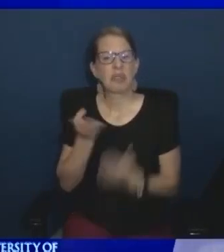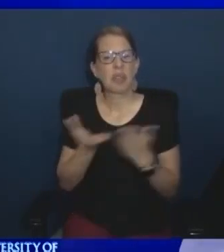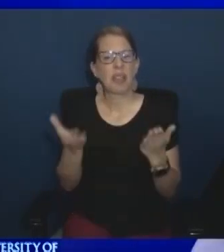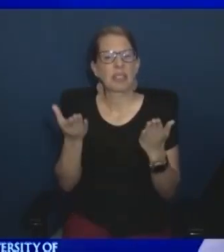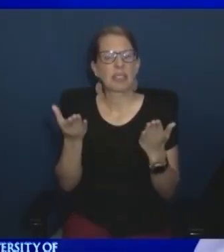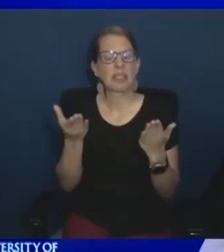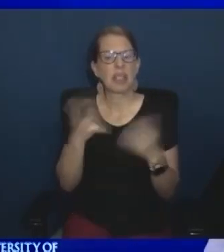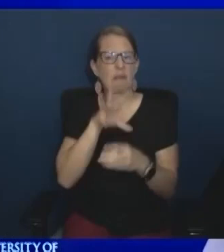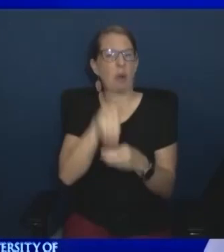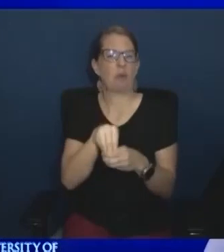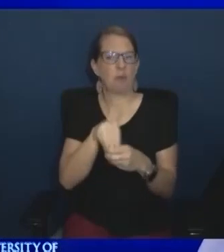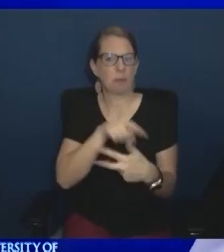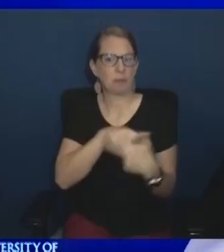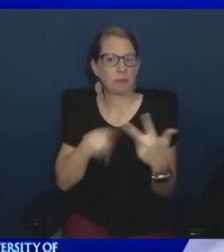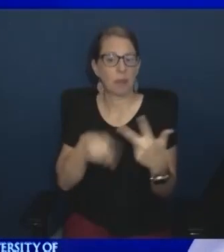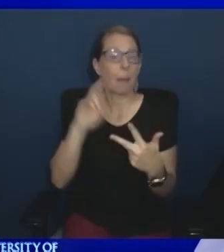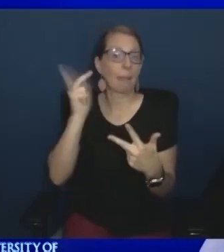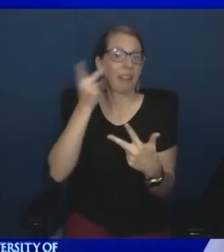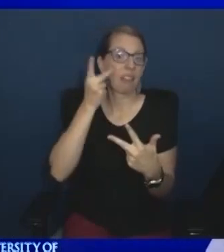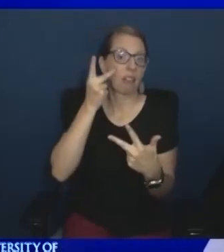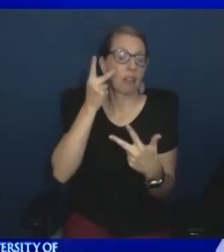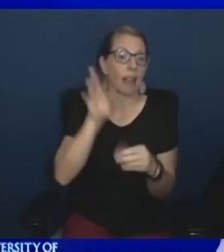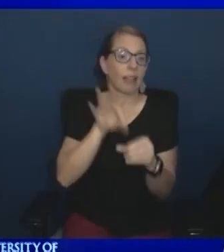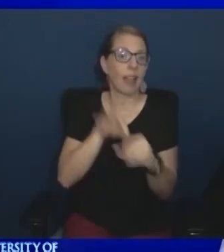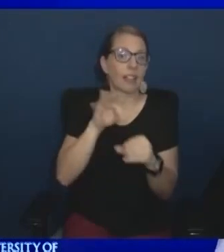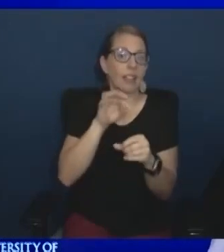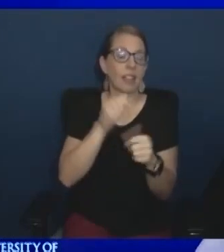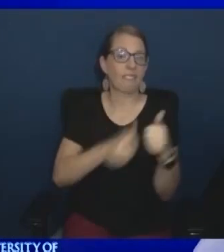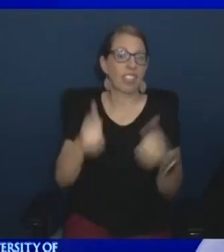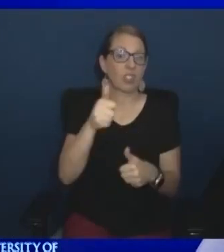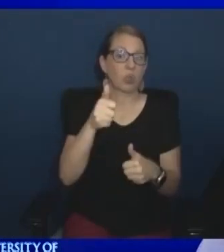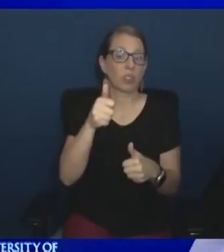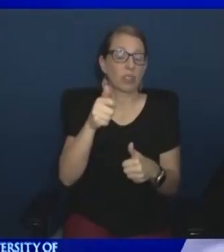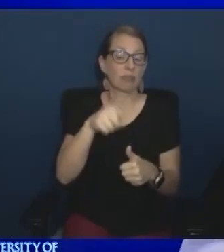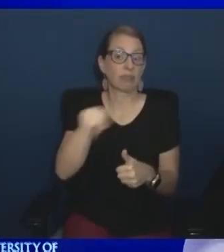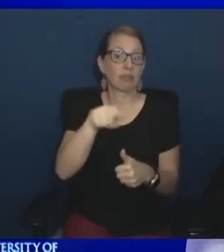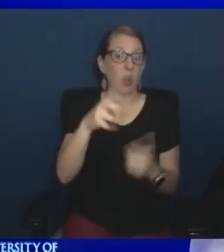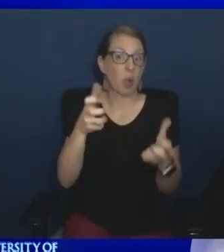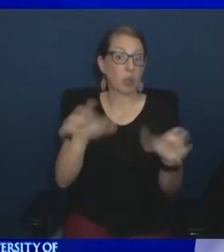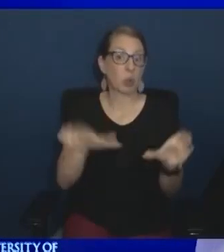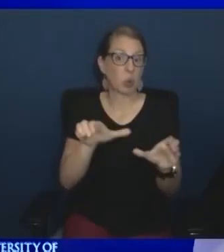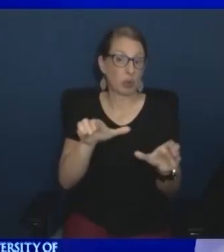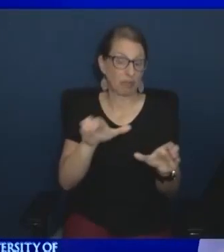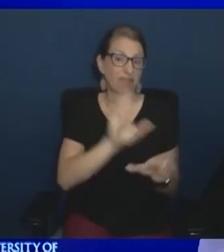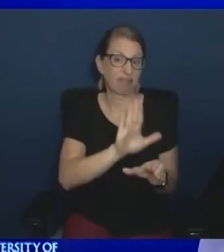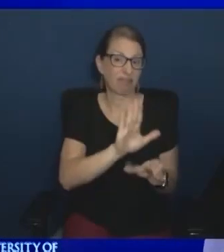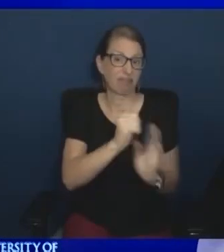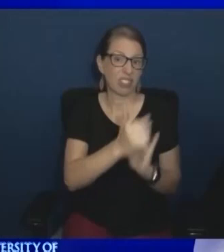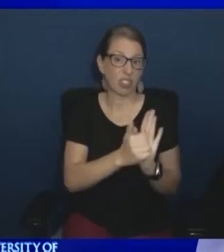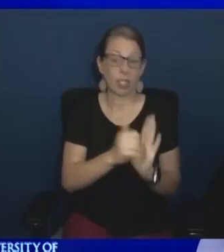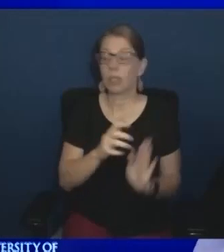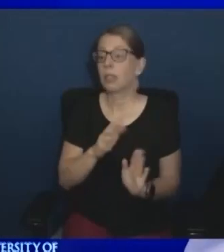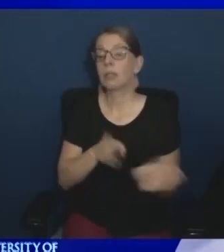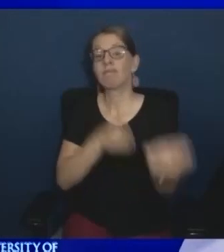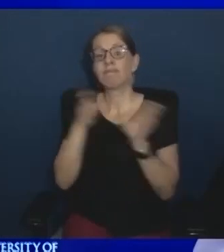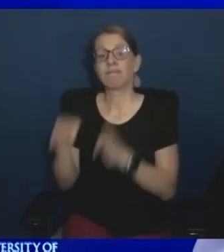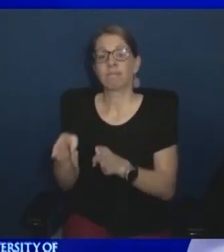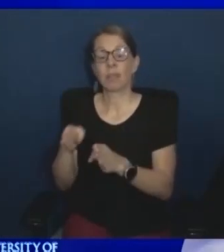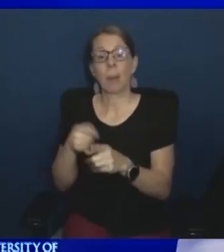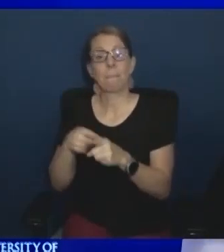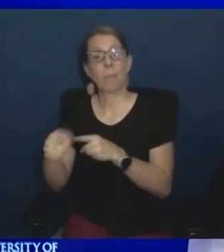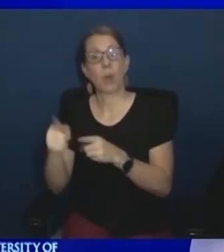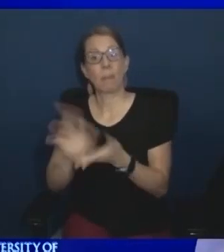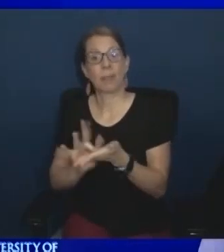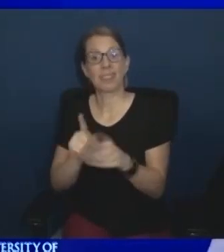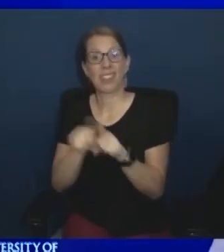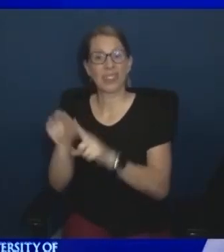the political and the elected officials on what they want to do. There's also the pure medicine and science. And hopefully